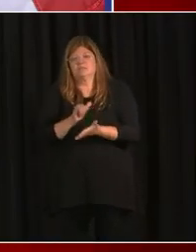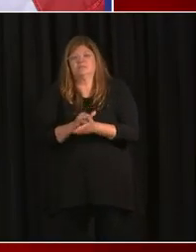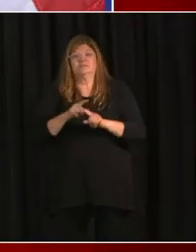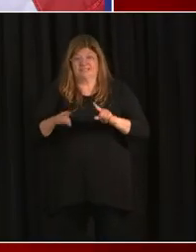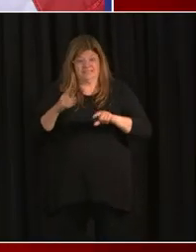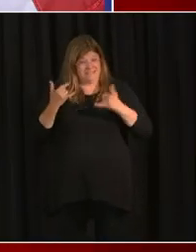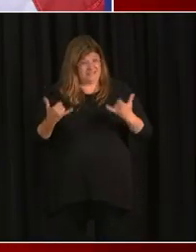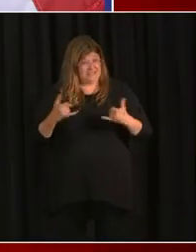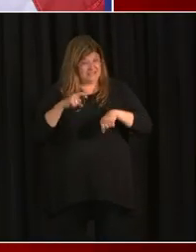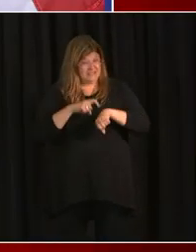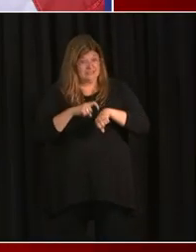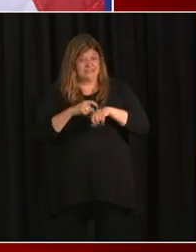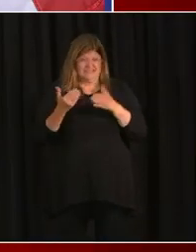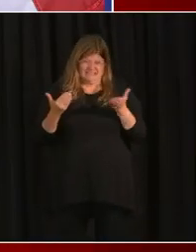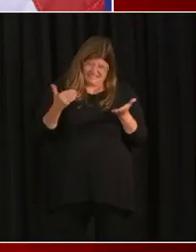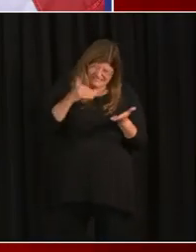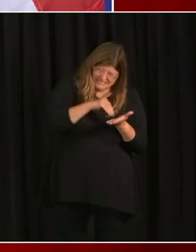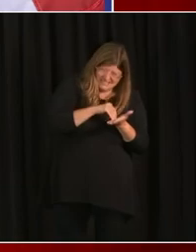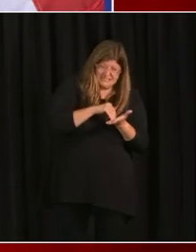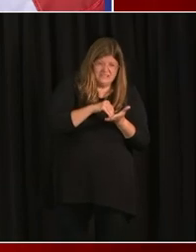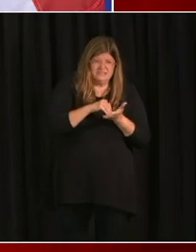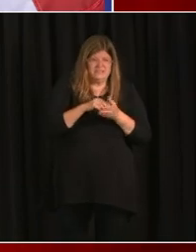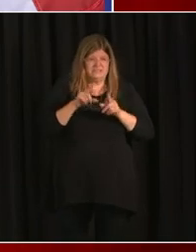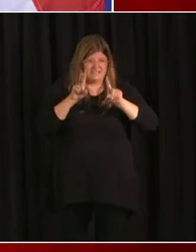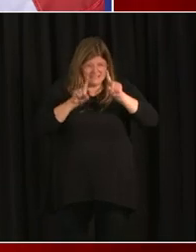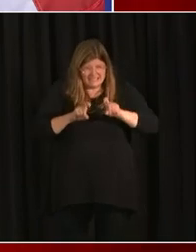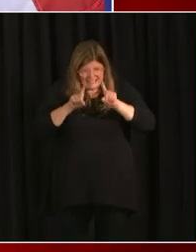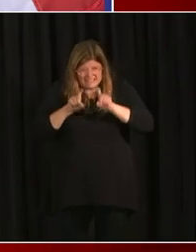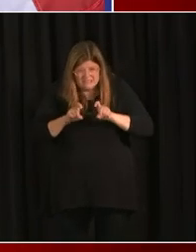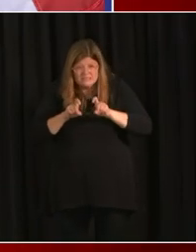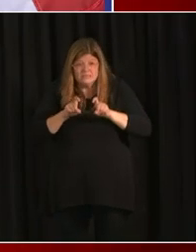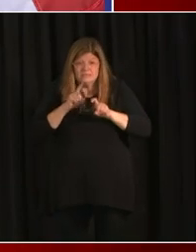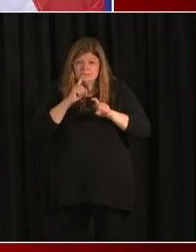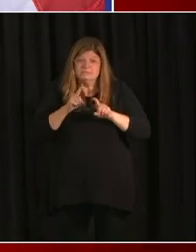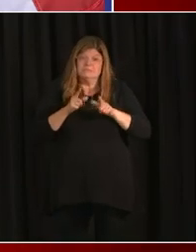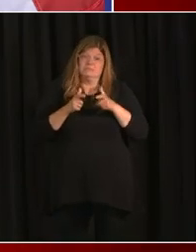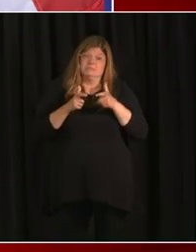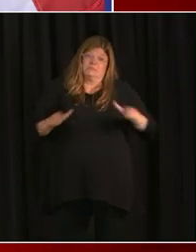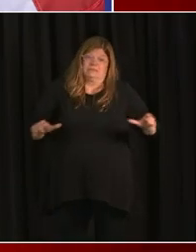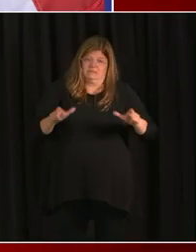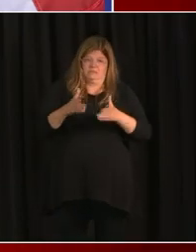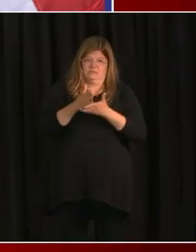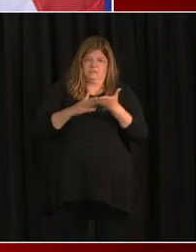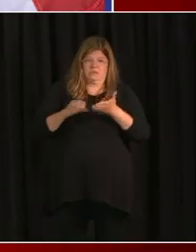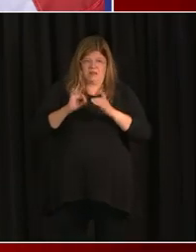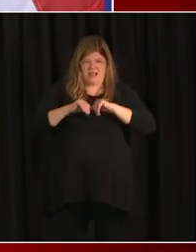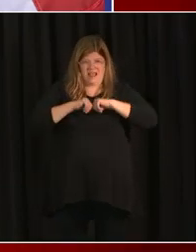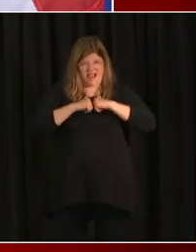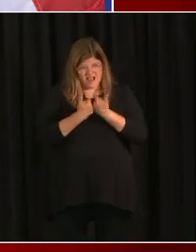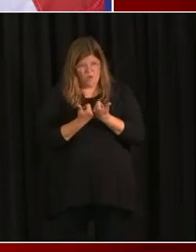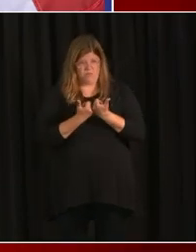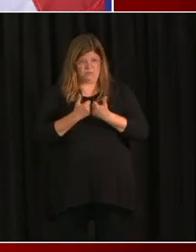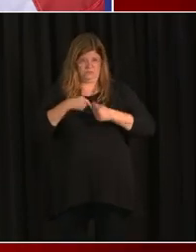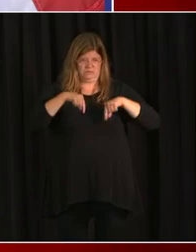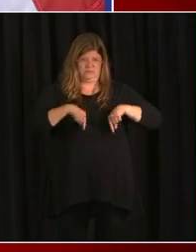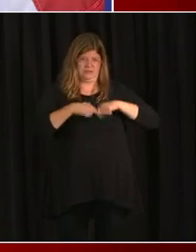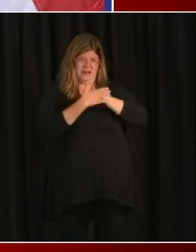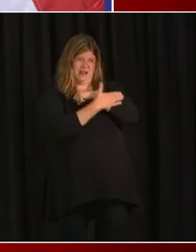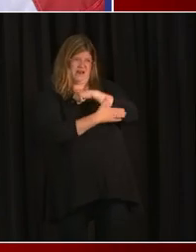to recenter and reset, and testing is a big aspect about how this country gets on the right